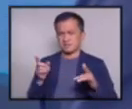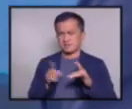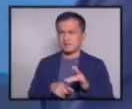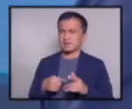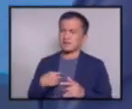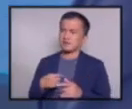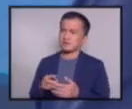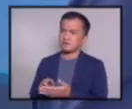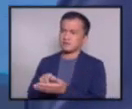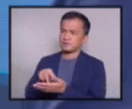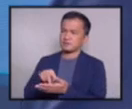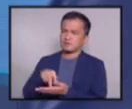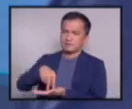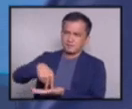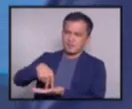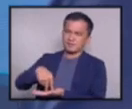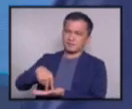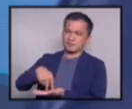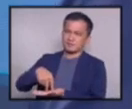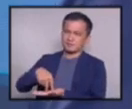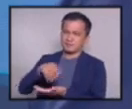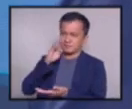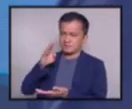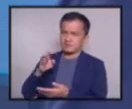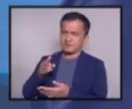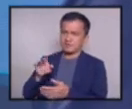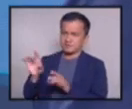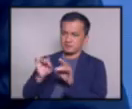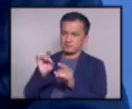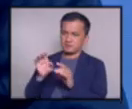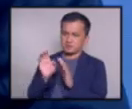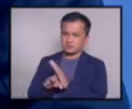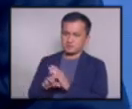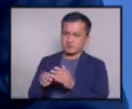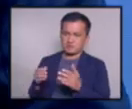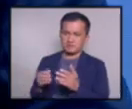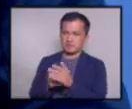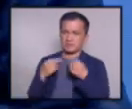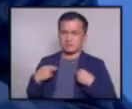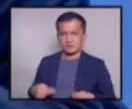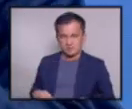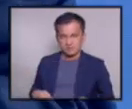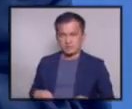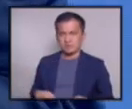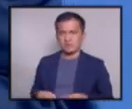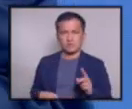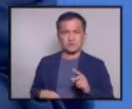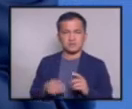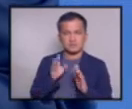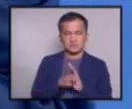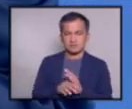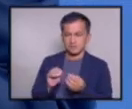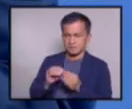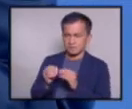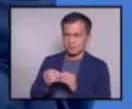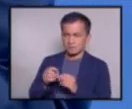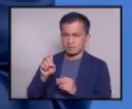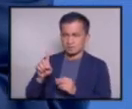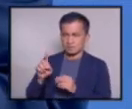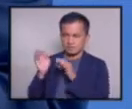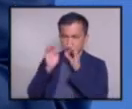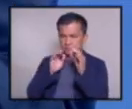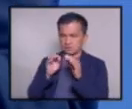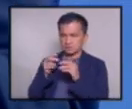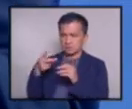stand upright on the death penalty for selected crimes against humanity. Anong crimes po yan? Number one is drugs. Number two is